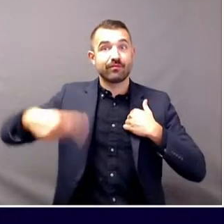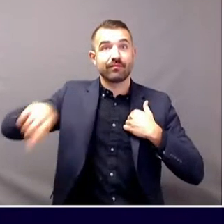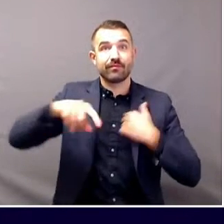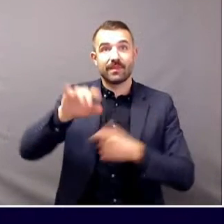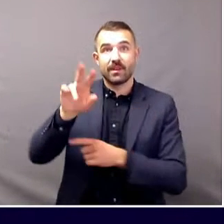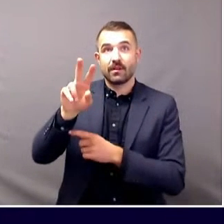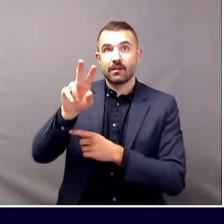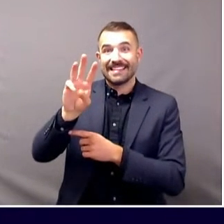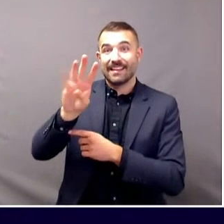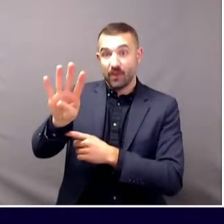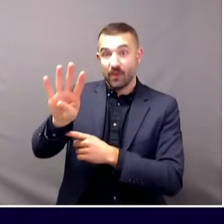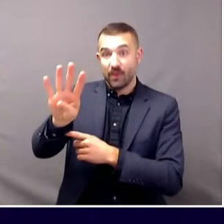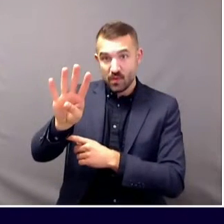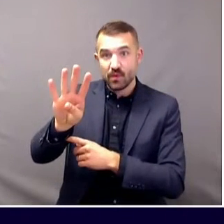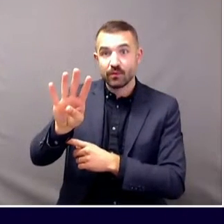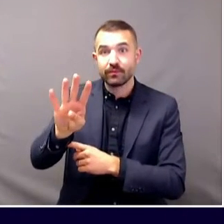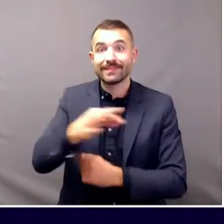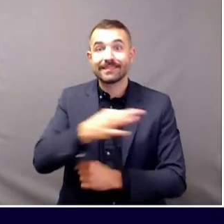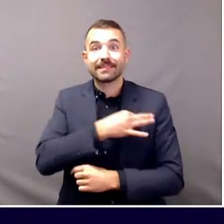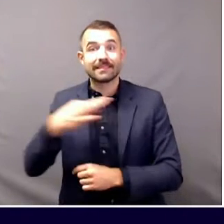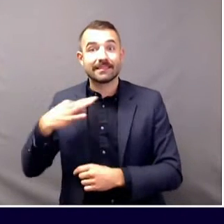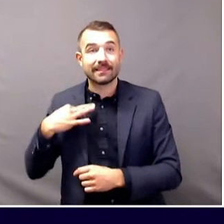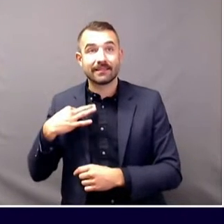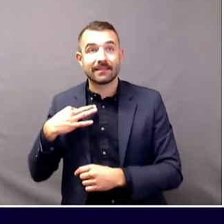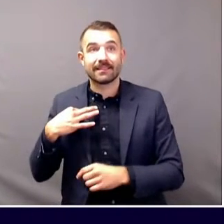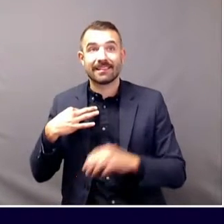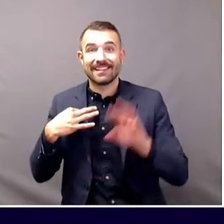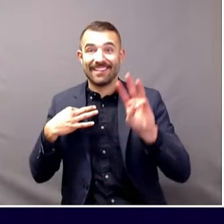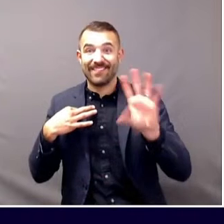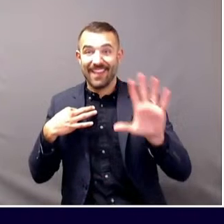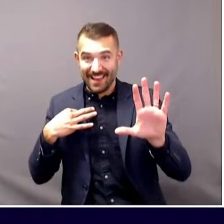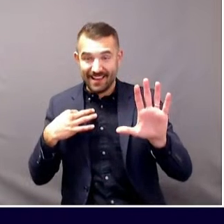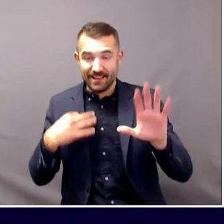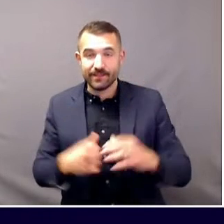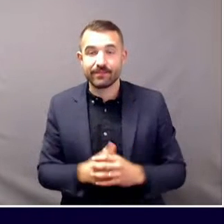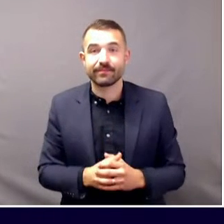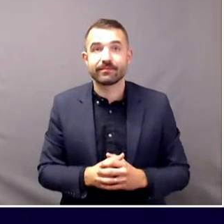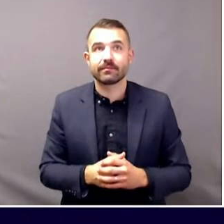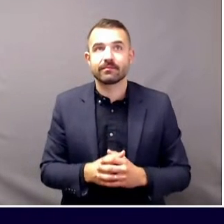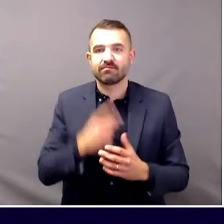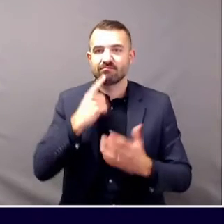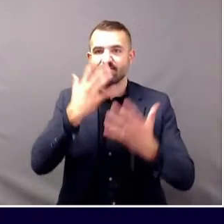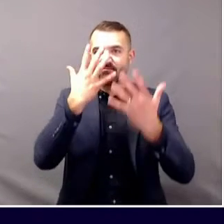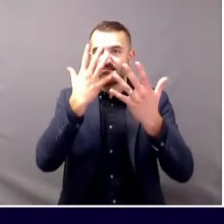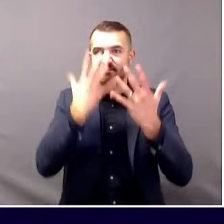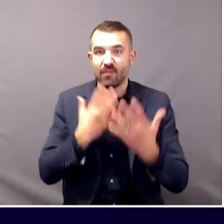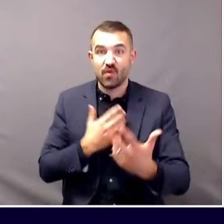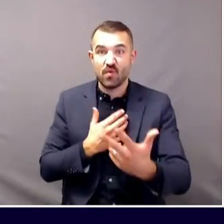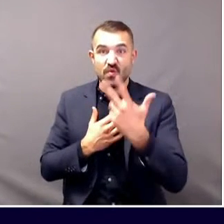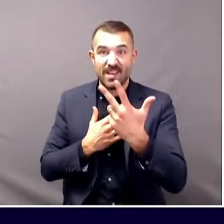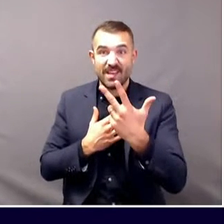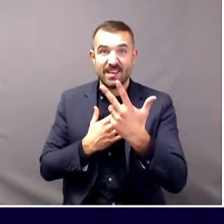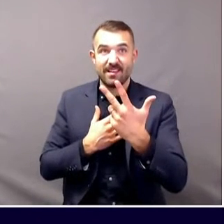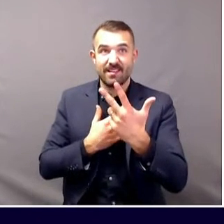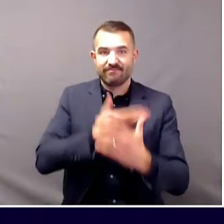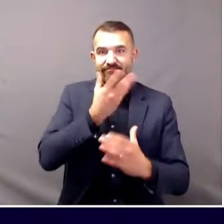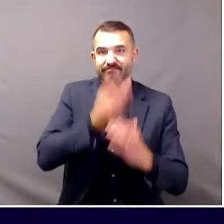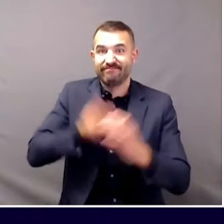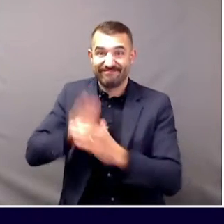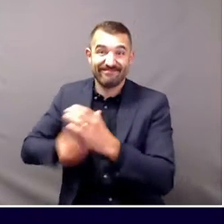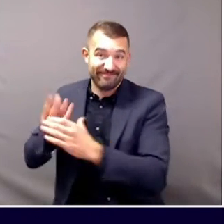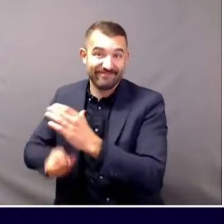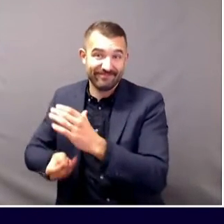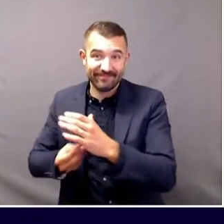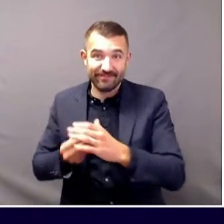residents and 65 among staff. Sadly, there have been 3 deaths associated with that facility, and right